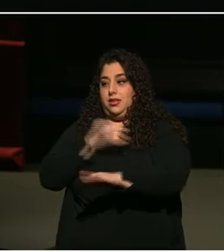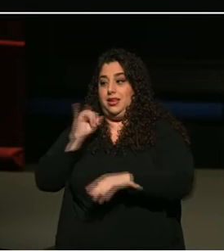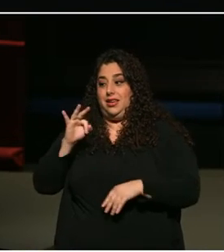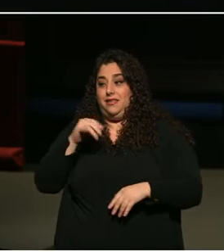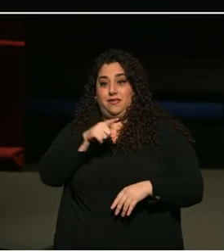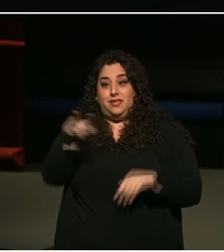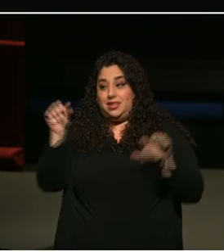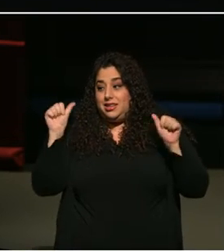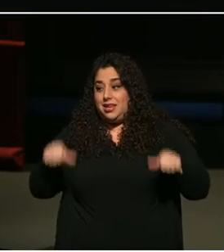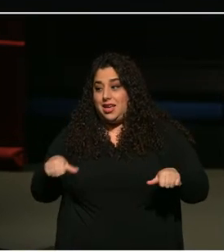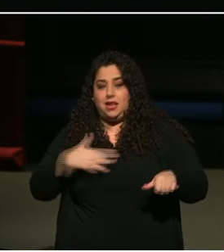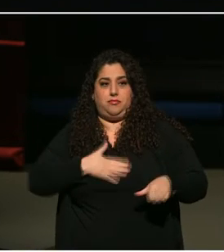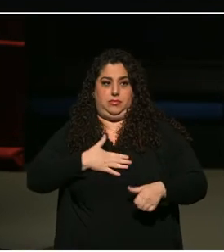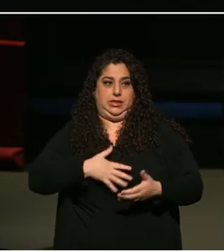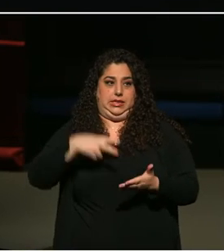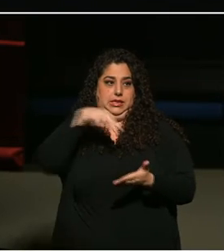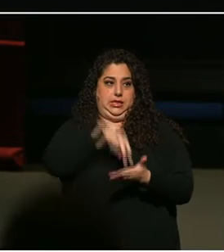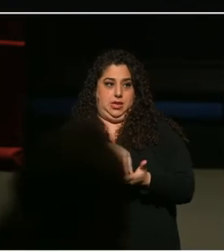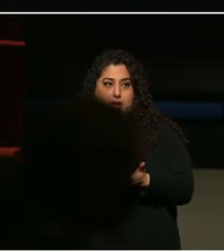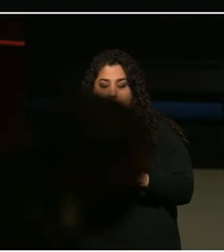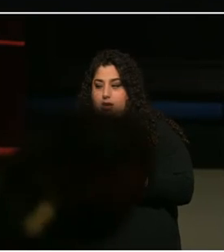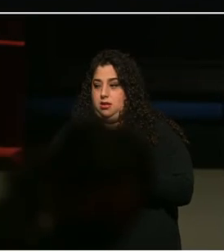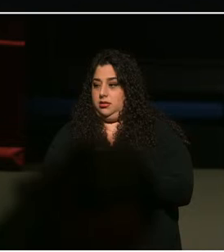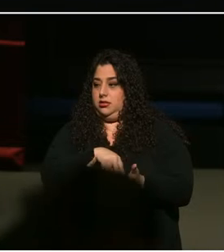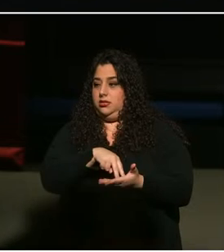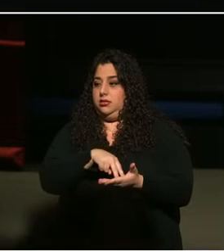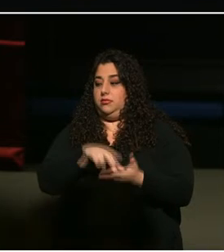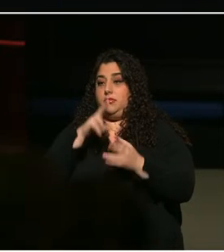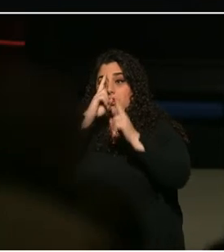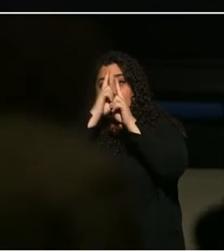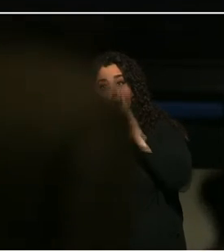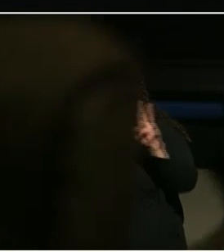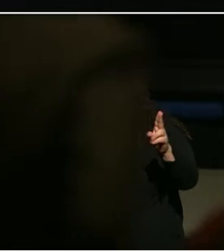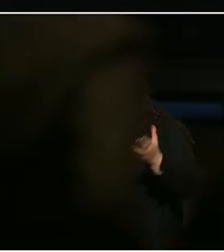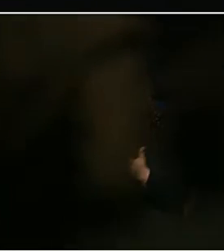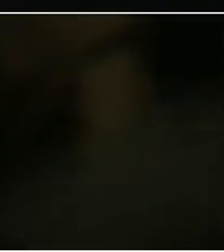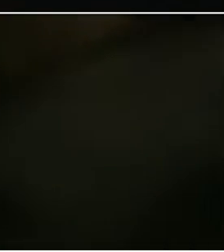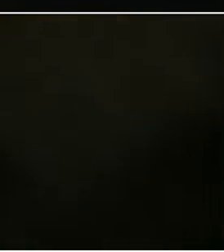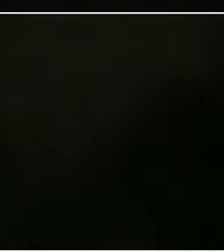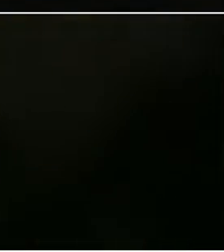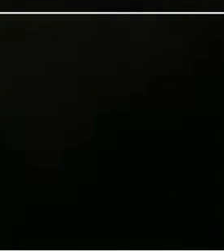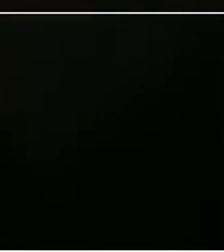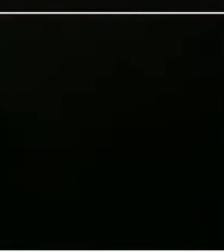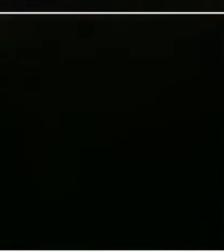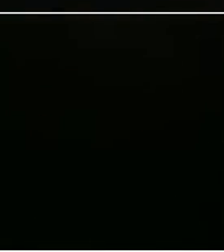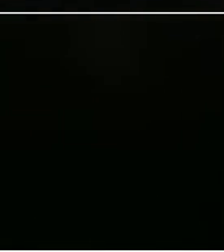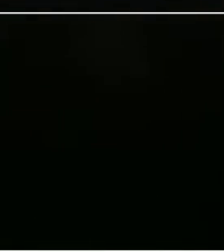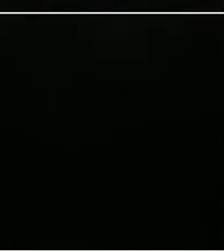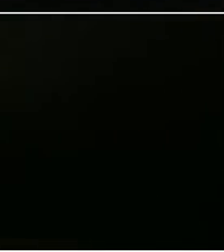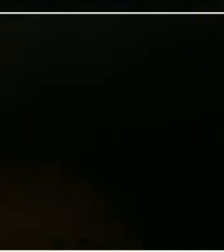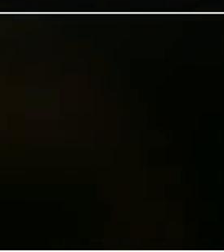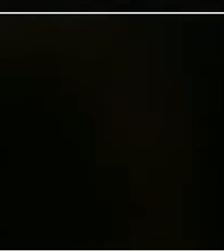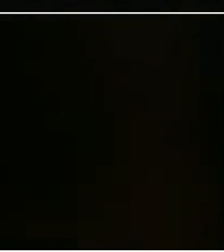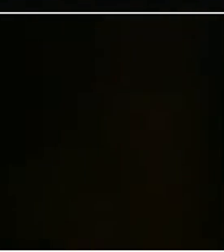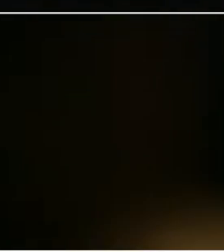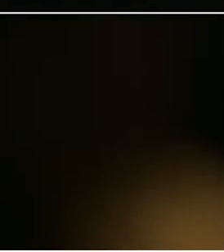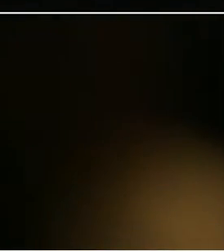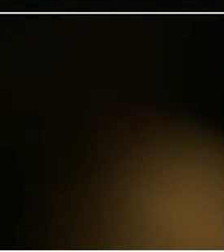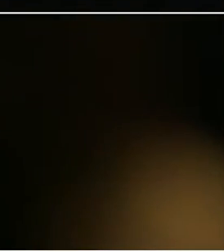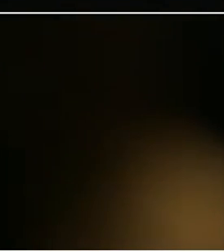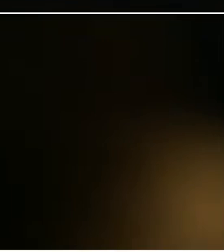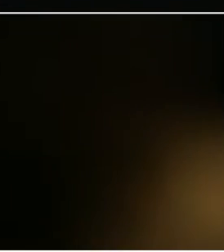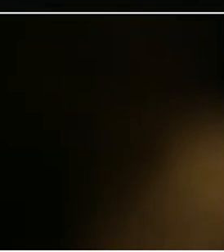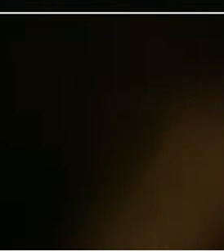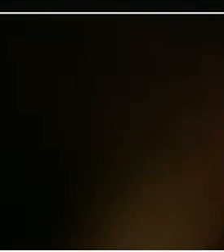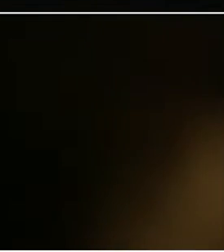too. So these honoring songs are decades old, centuries old, and the honoring song is